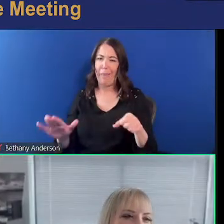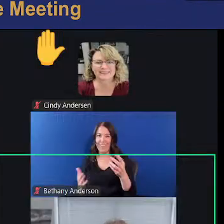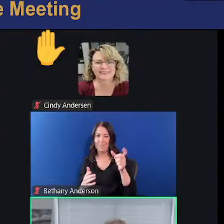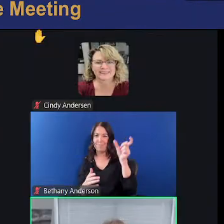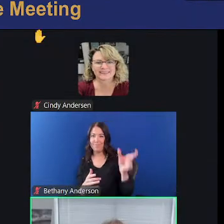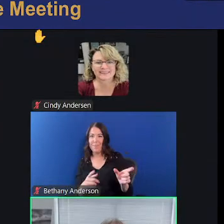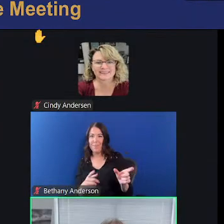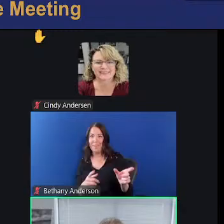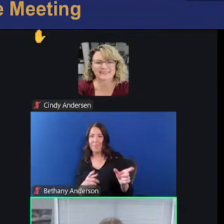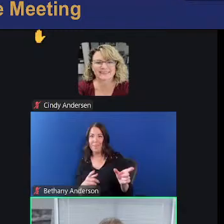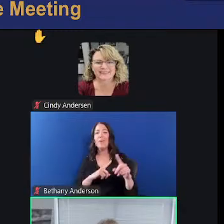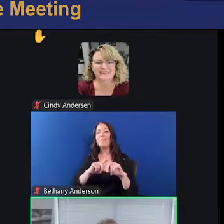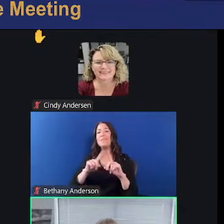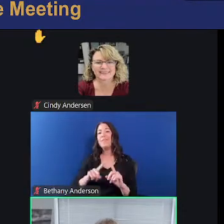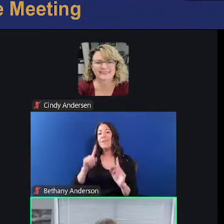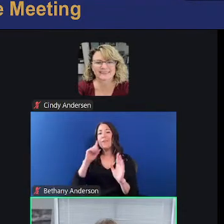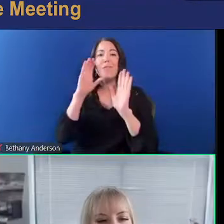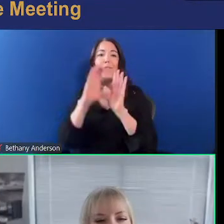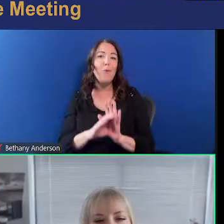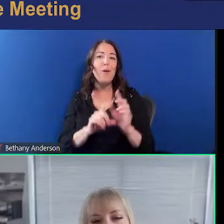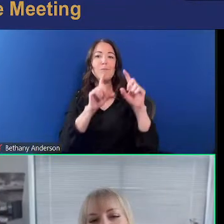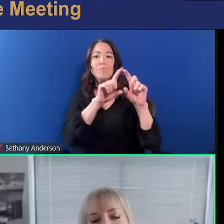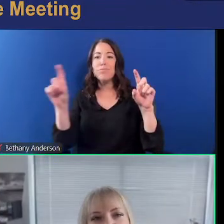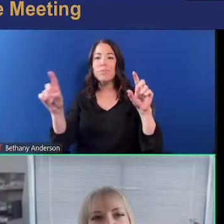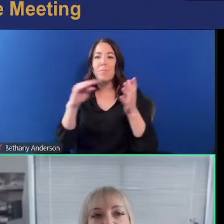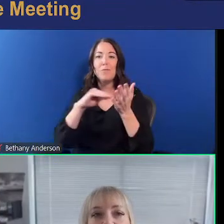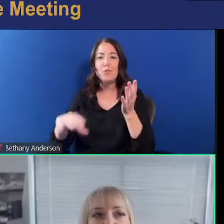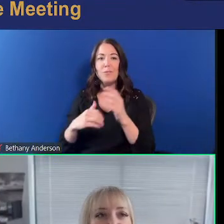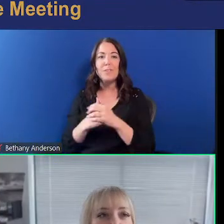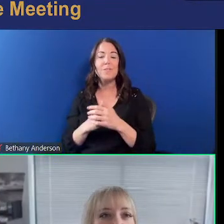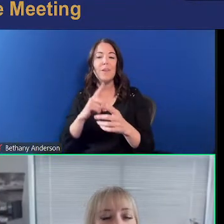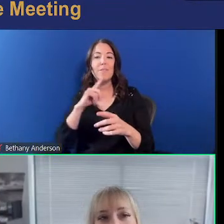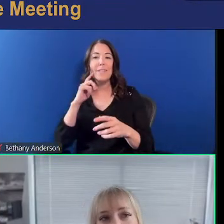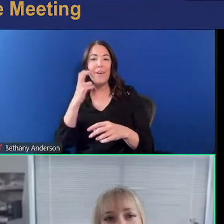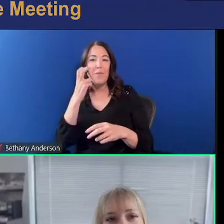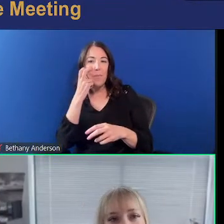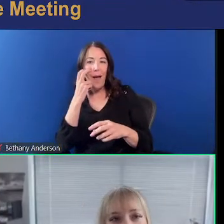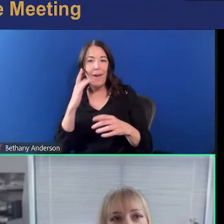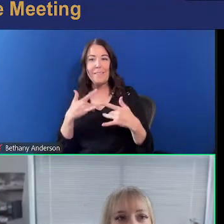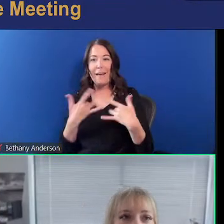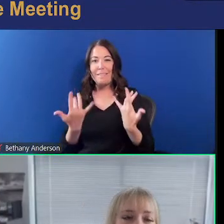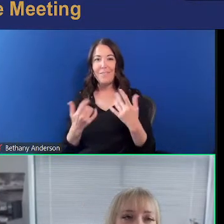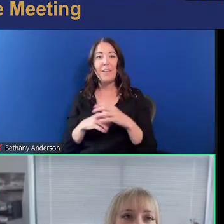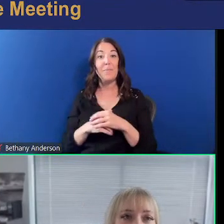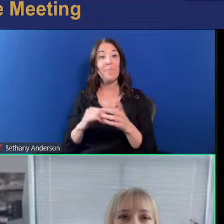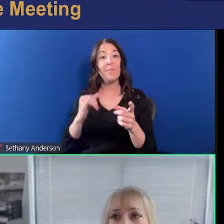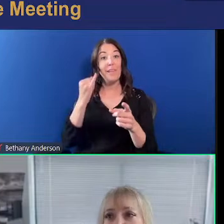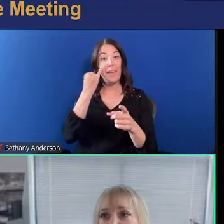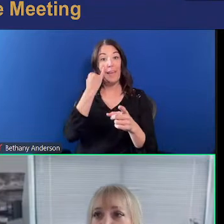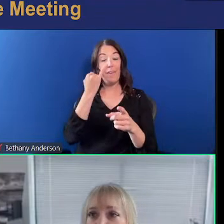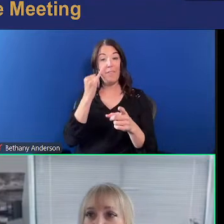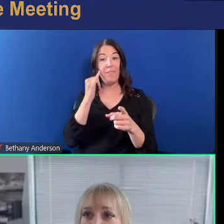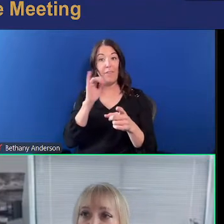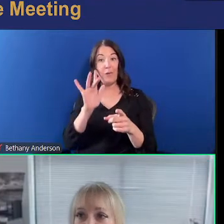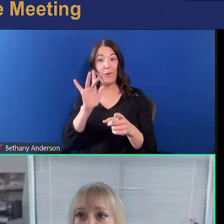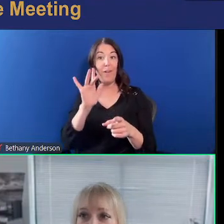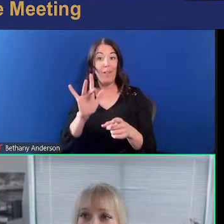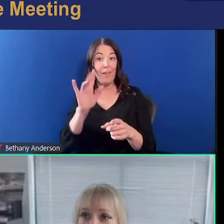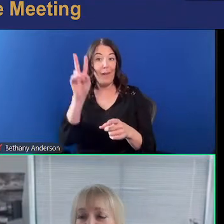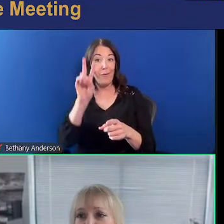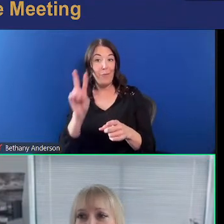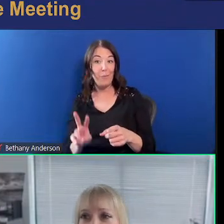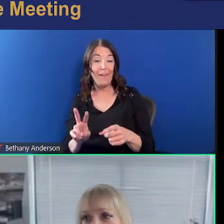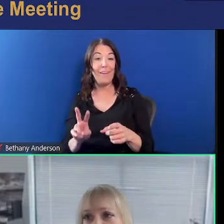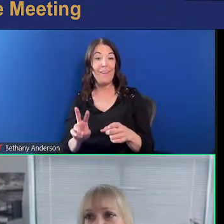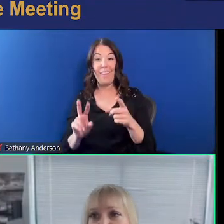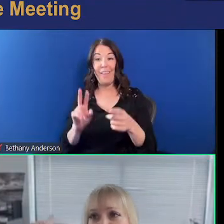some different photos of students, some of the photos from the deafblind activity. If you look at the issue from May, you'll also see